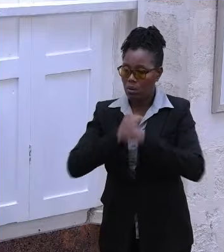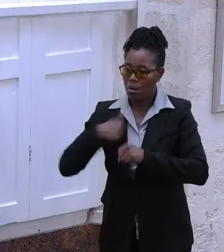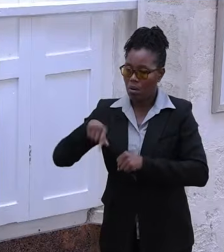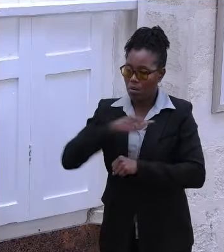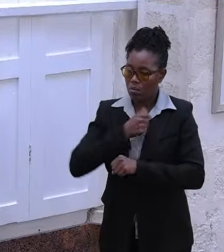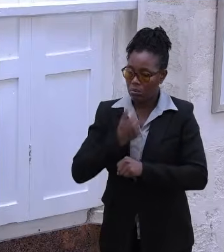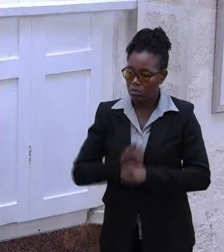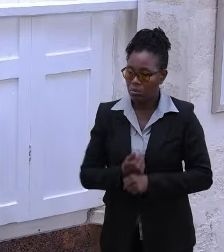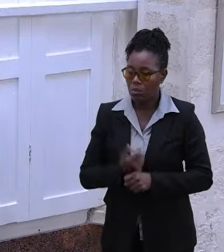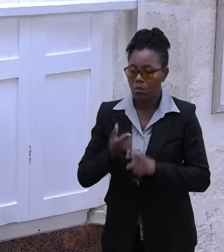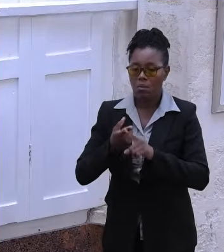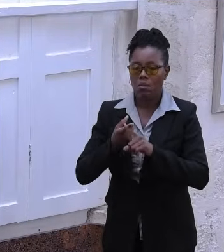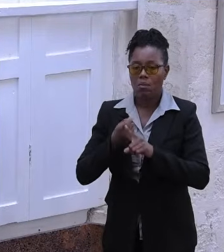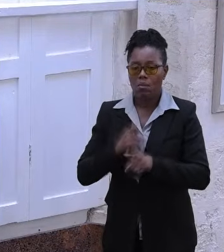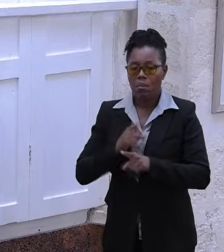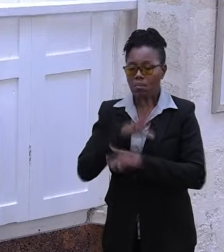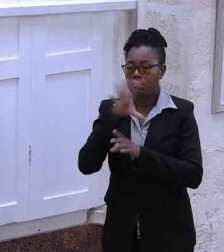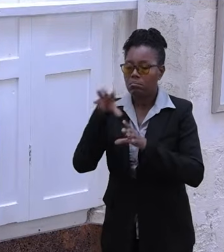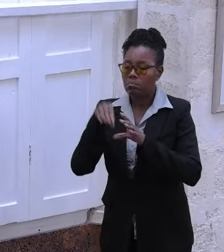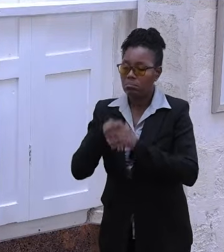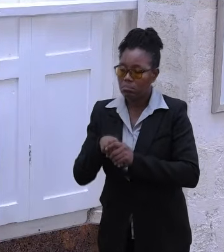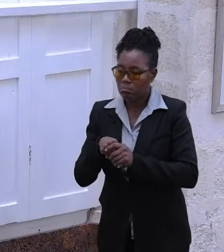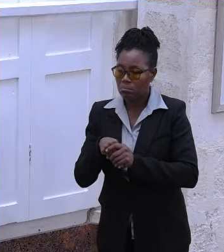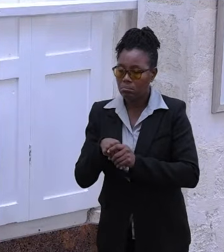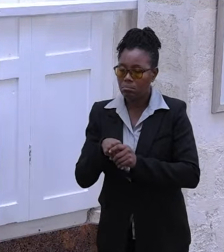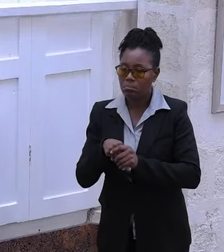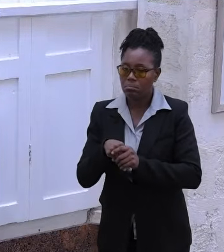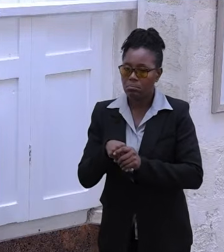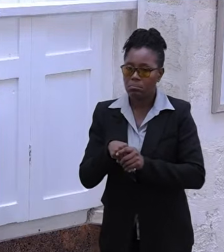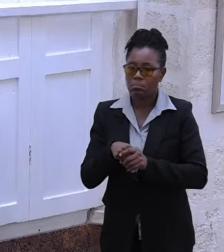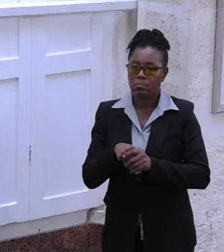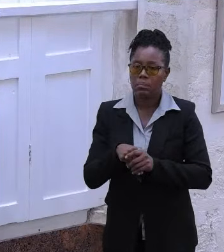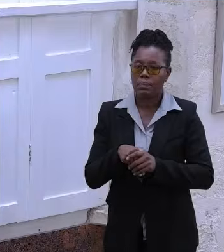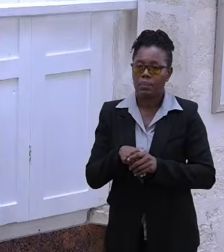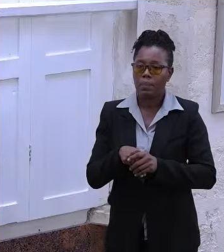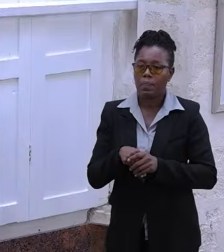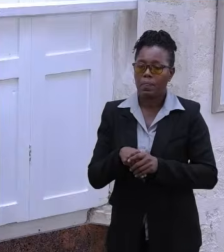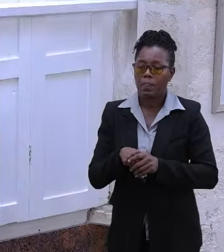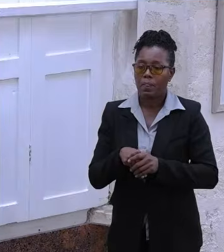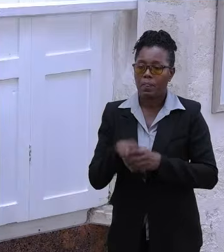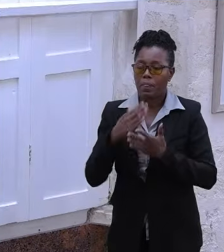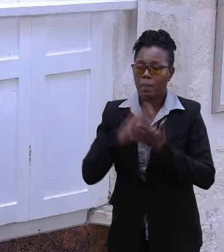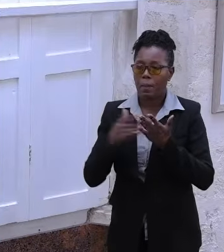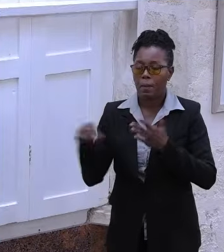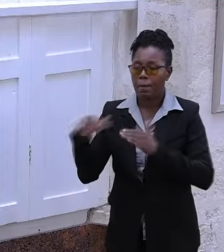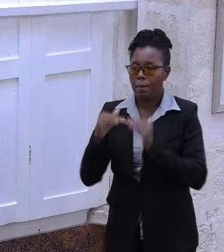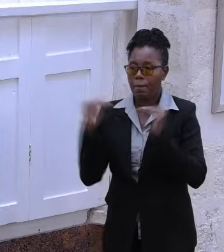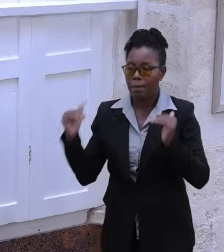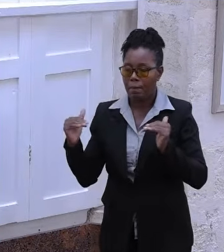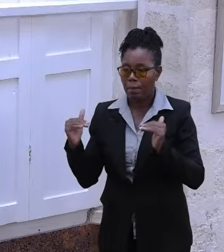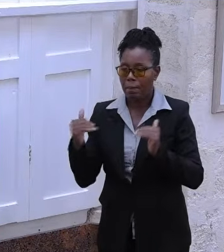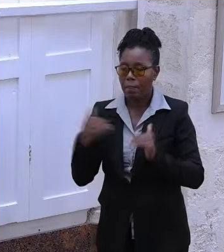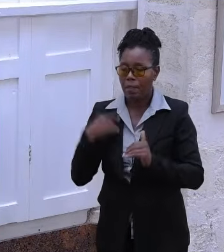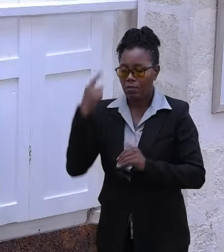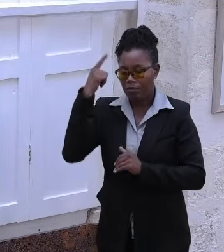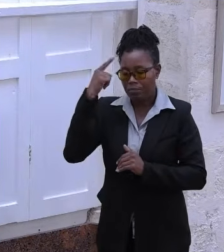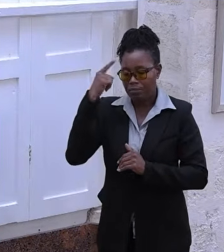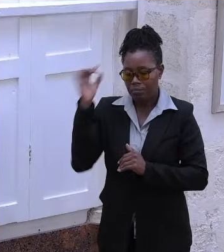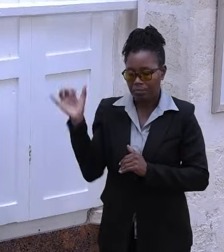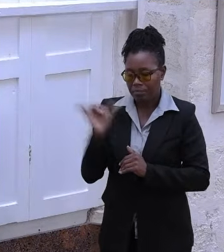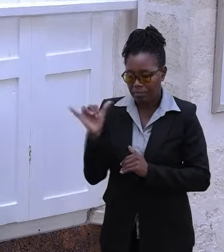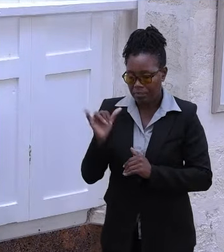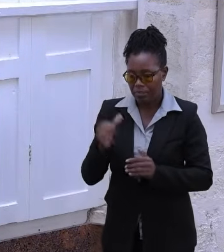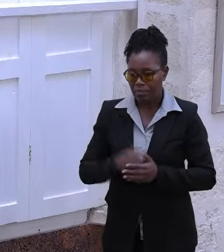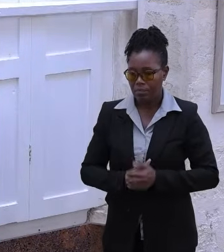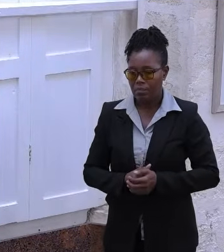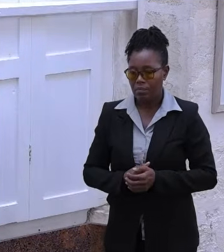from being included in some of those, in that dilemma? And has that been thought through as well, right?